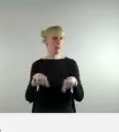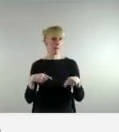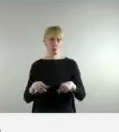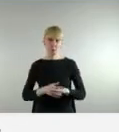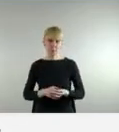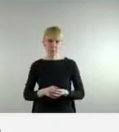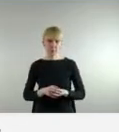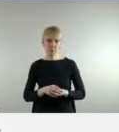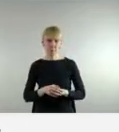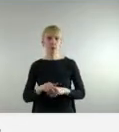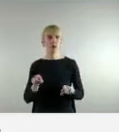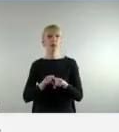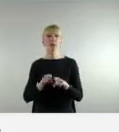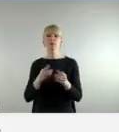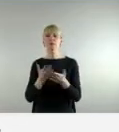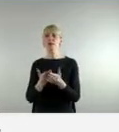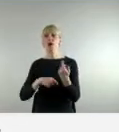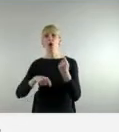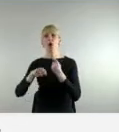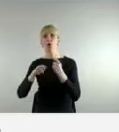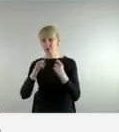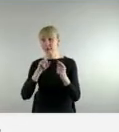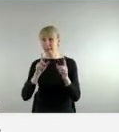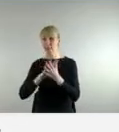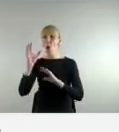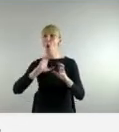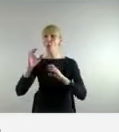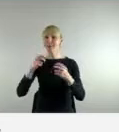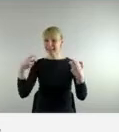We also got something out of another